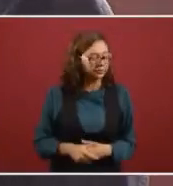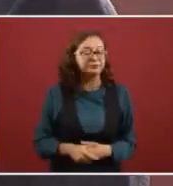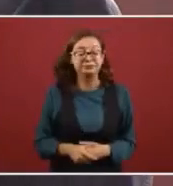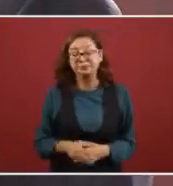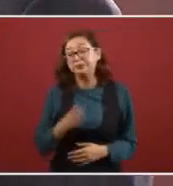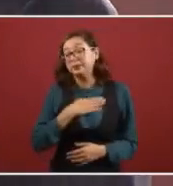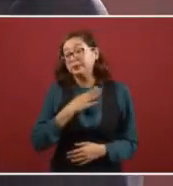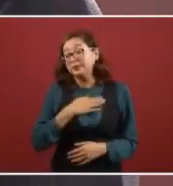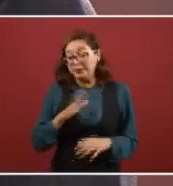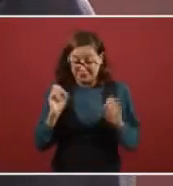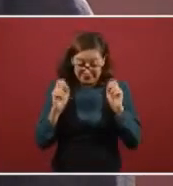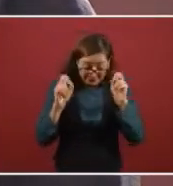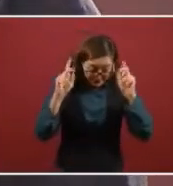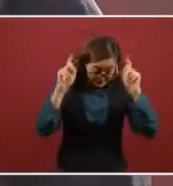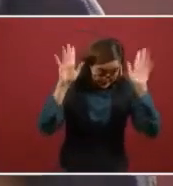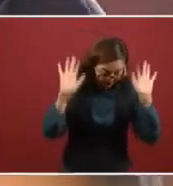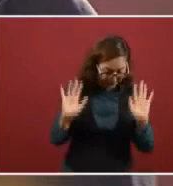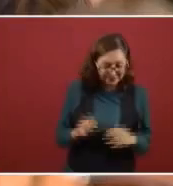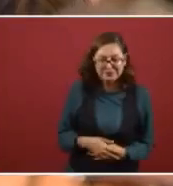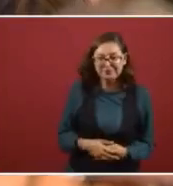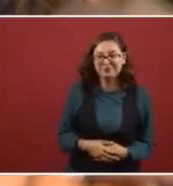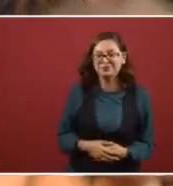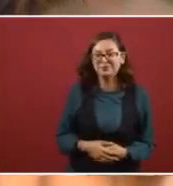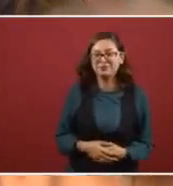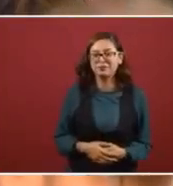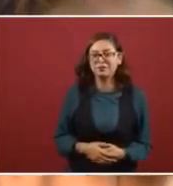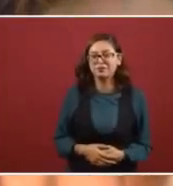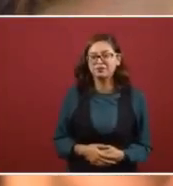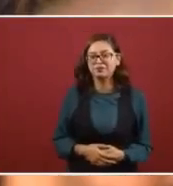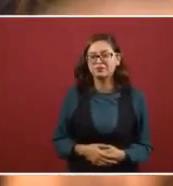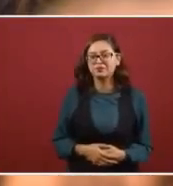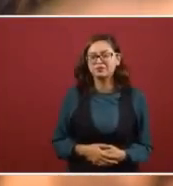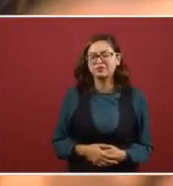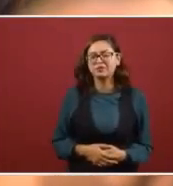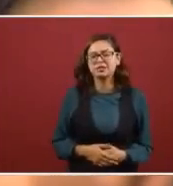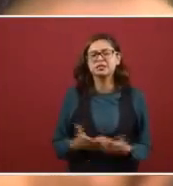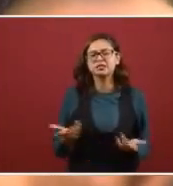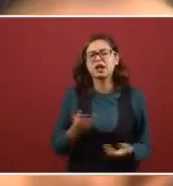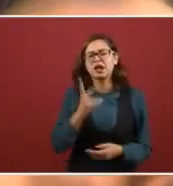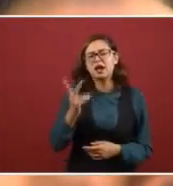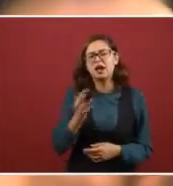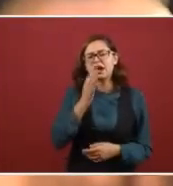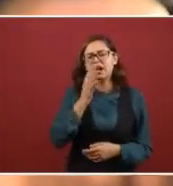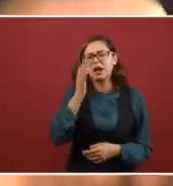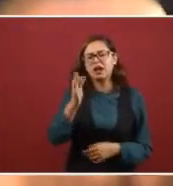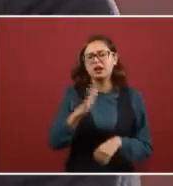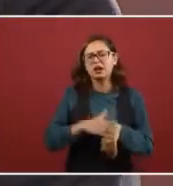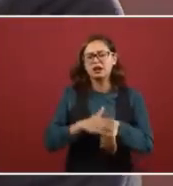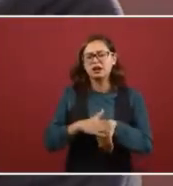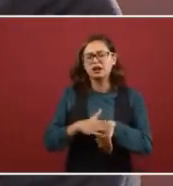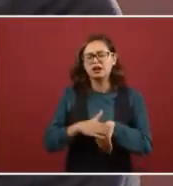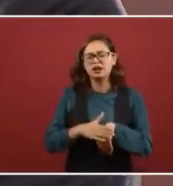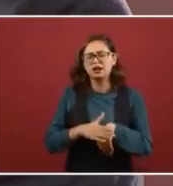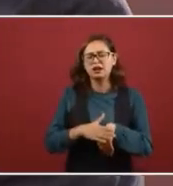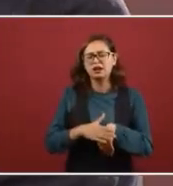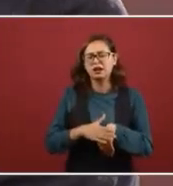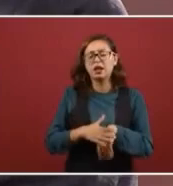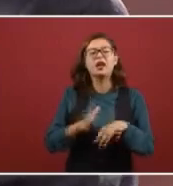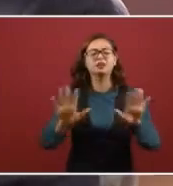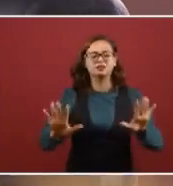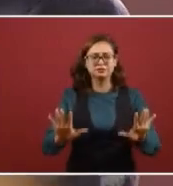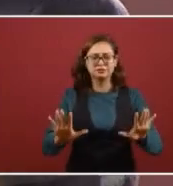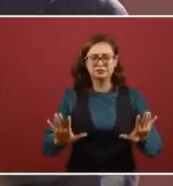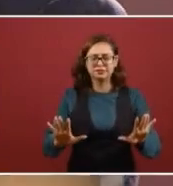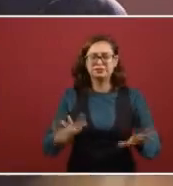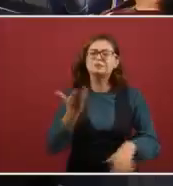Bueno, ya. no, nada más decirle si tiene algún avance de la investigación que está Ya haciendo ve que yo sí les la pido, función por pública. favor,